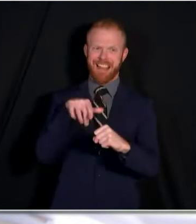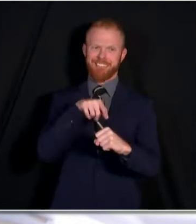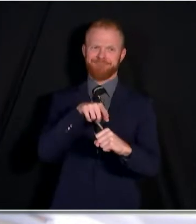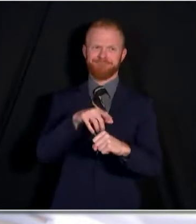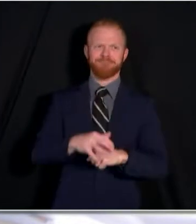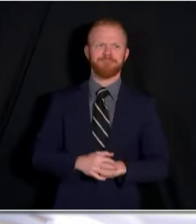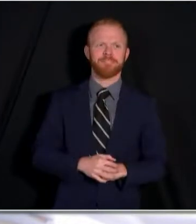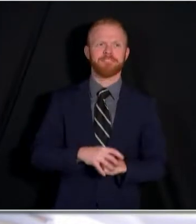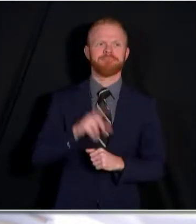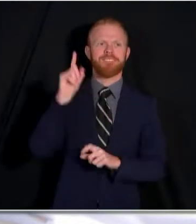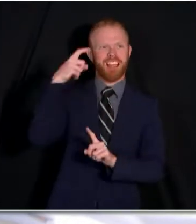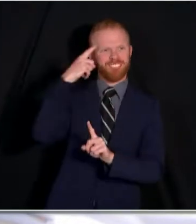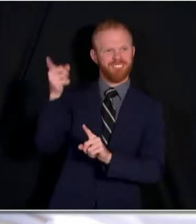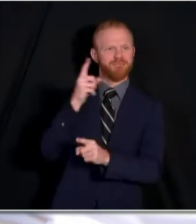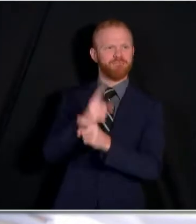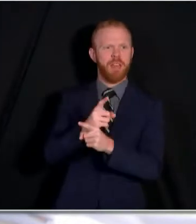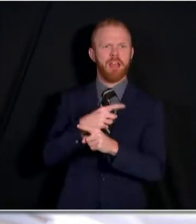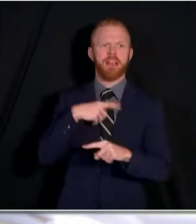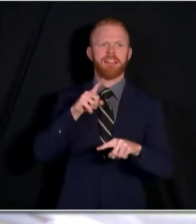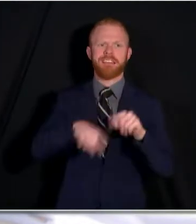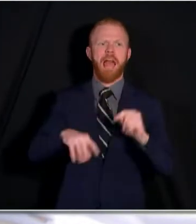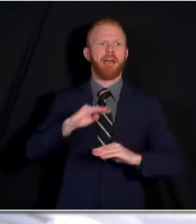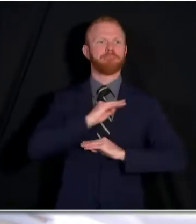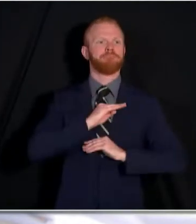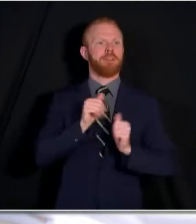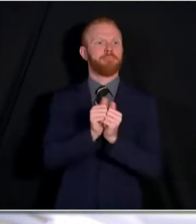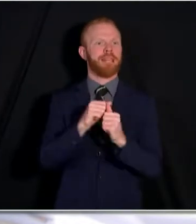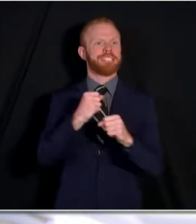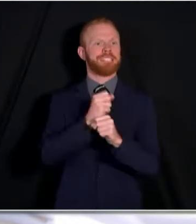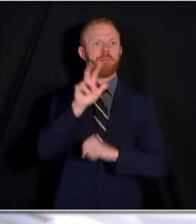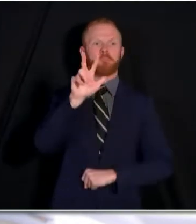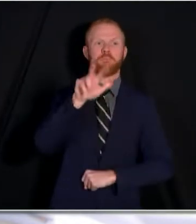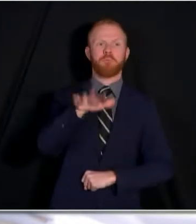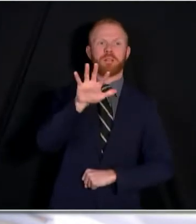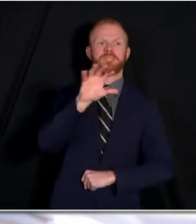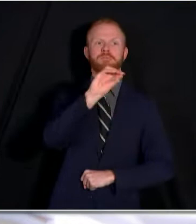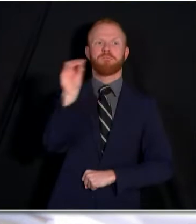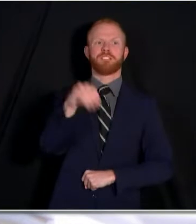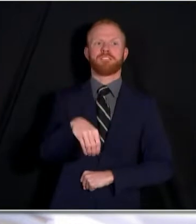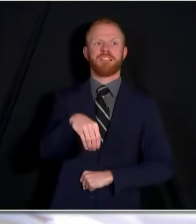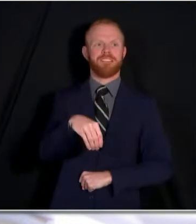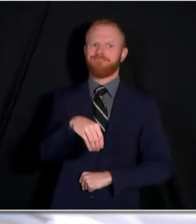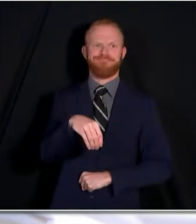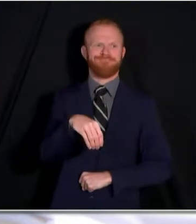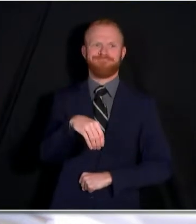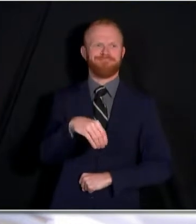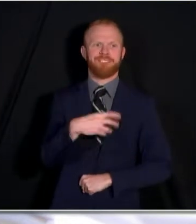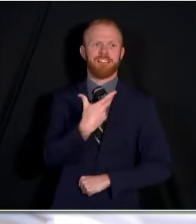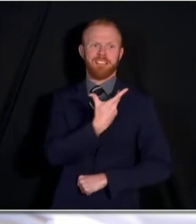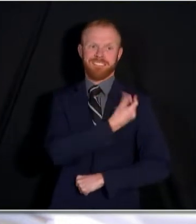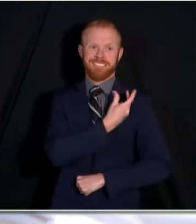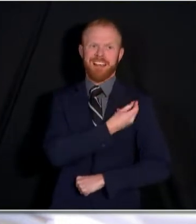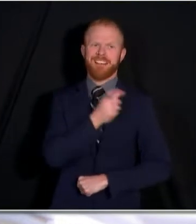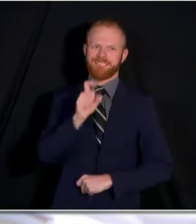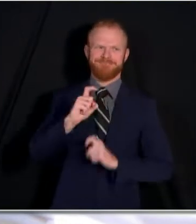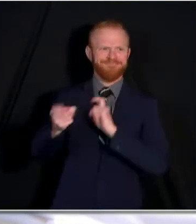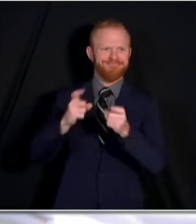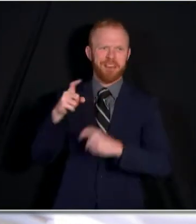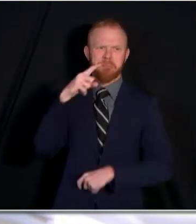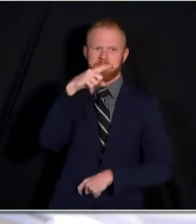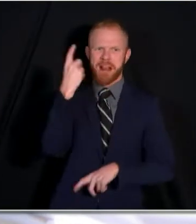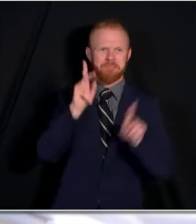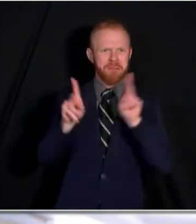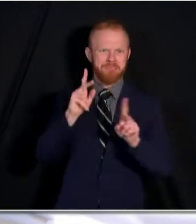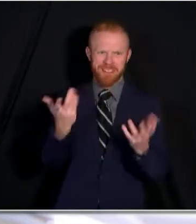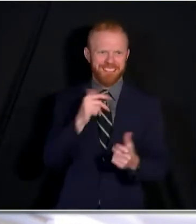we cannot be satisfied with. When 3.5% of vaccines are going to Black Angelenos, that's not an acceptable number. But when you look